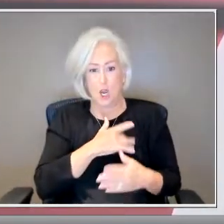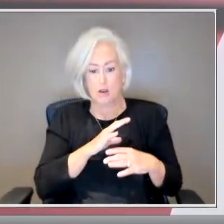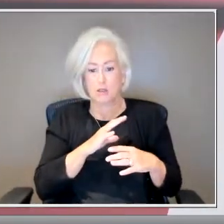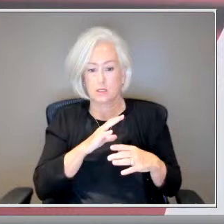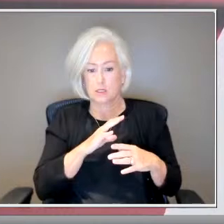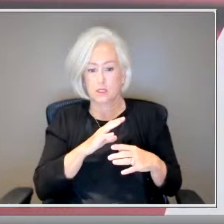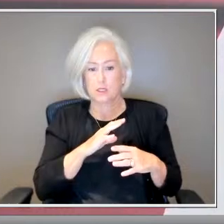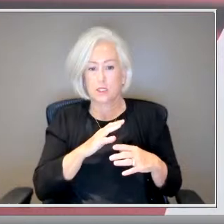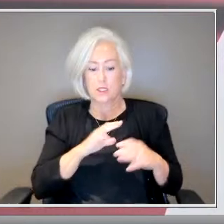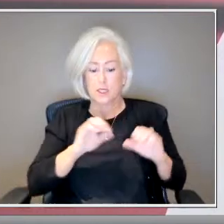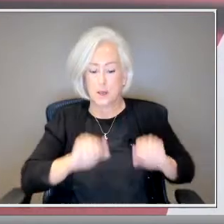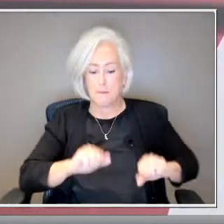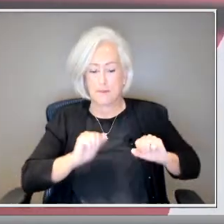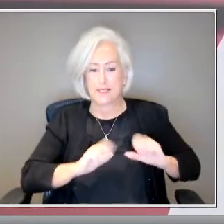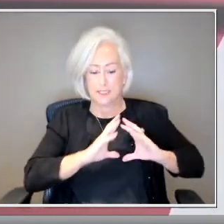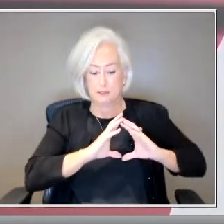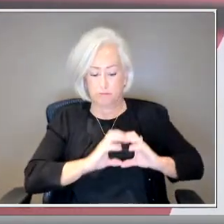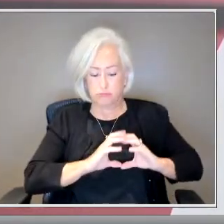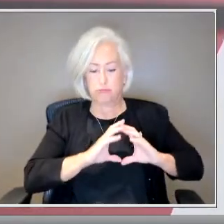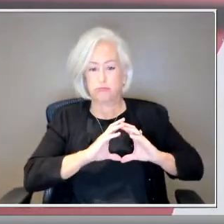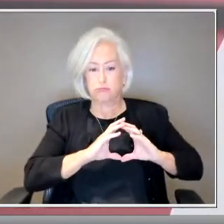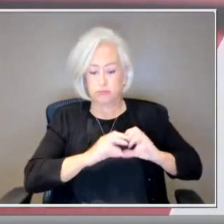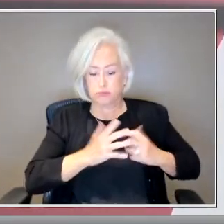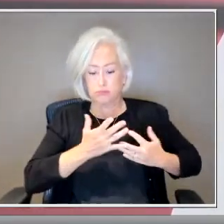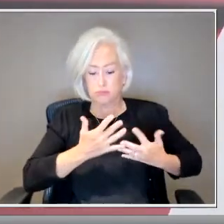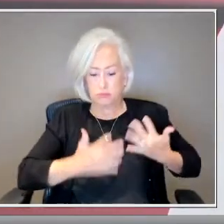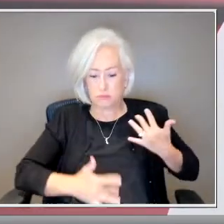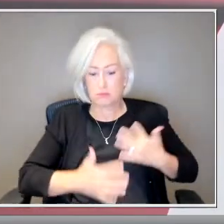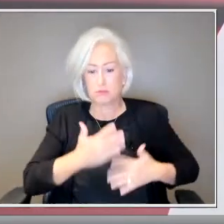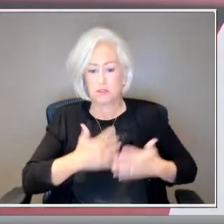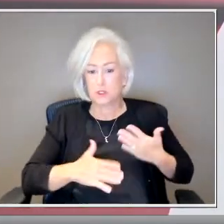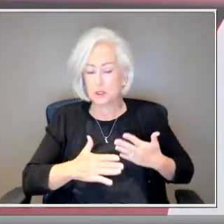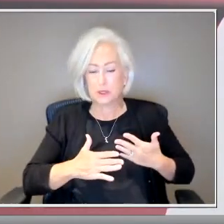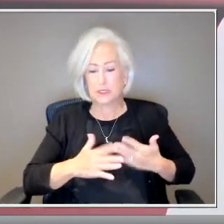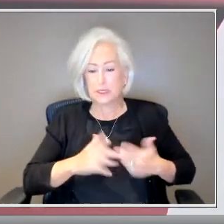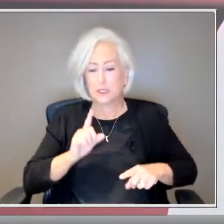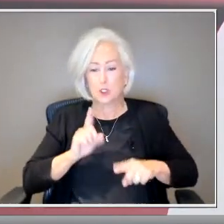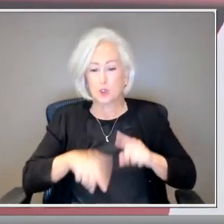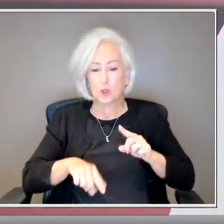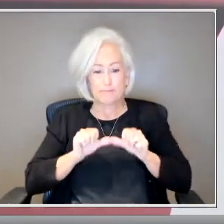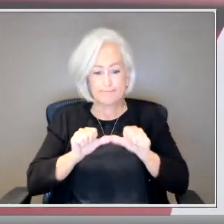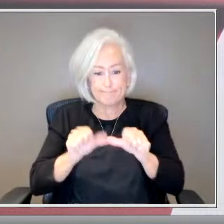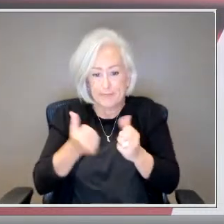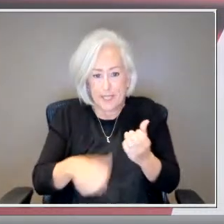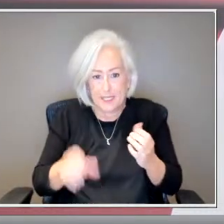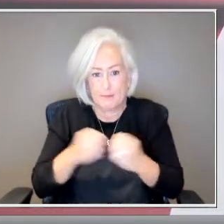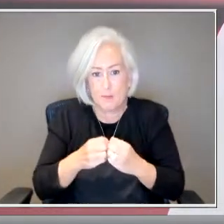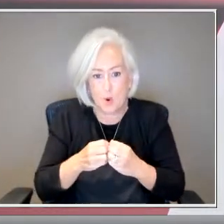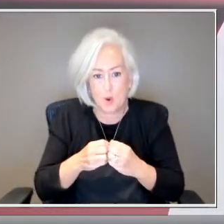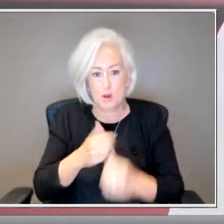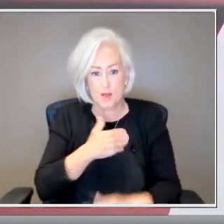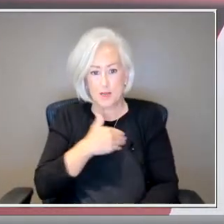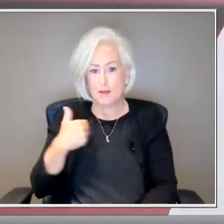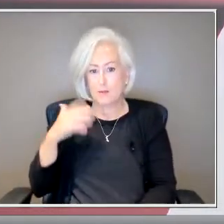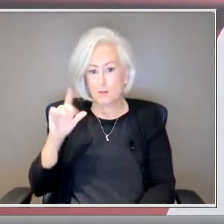with. And then breast cancer, being an insidious, nasty disorder,